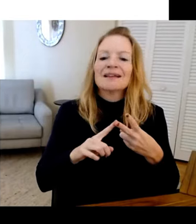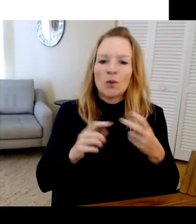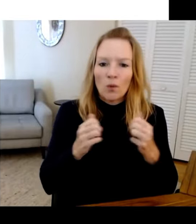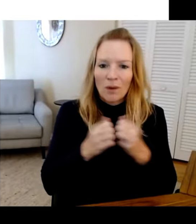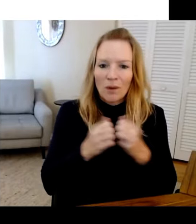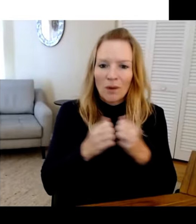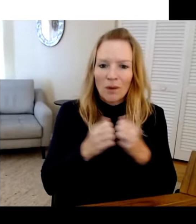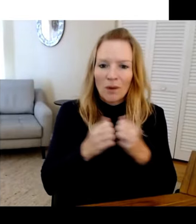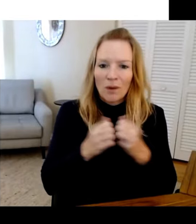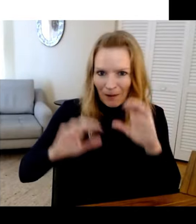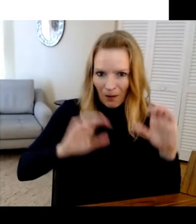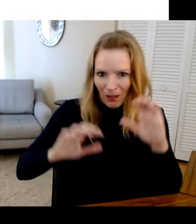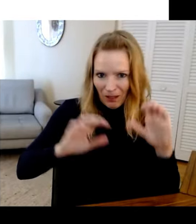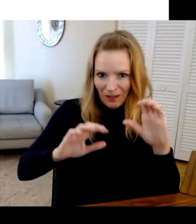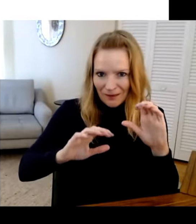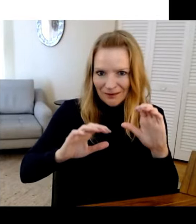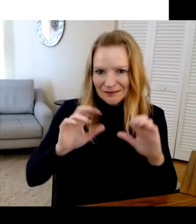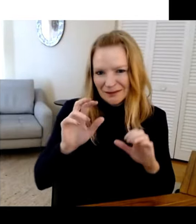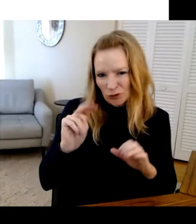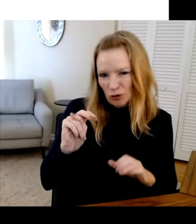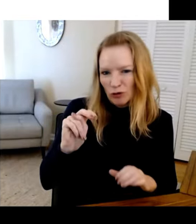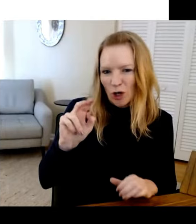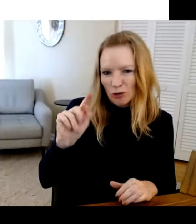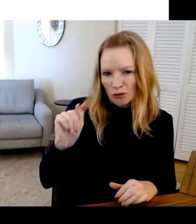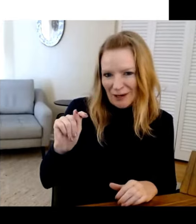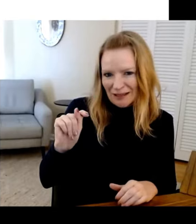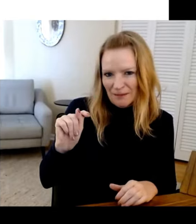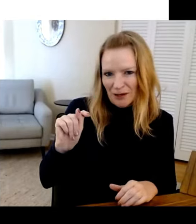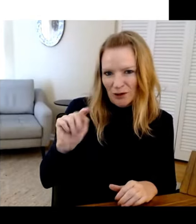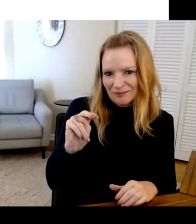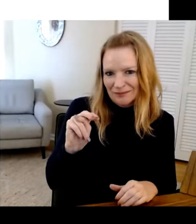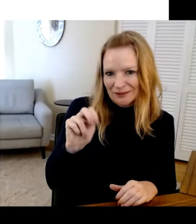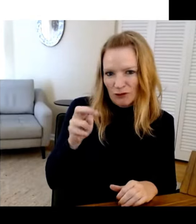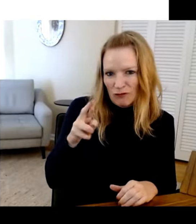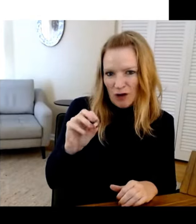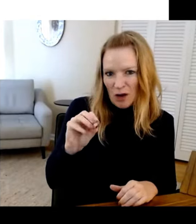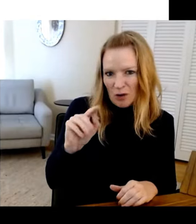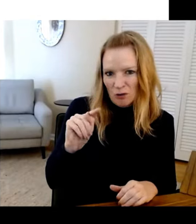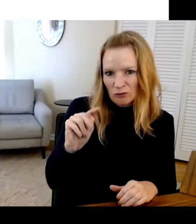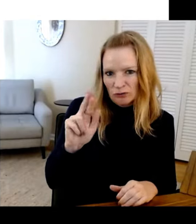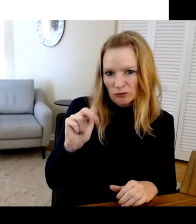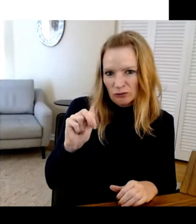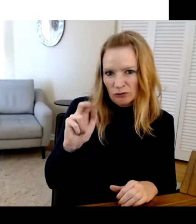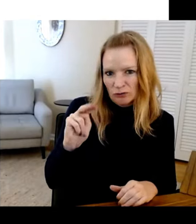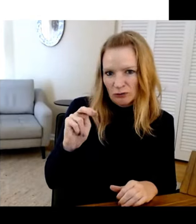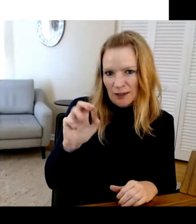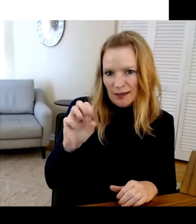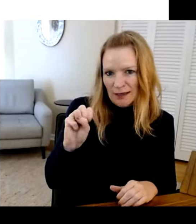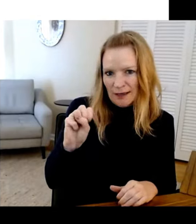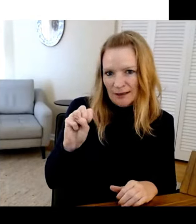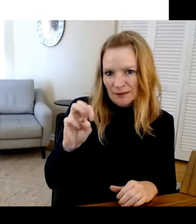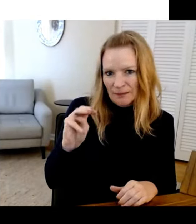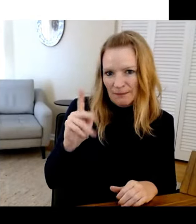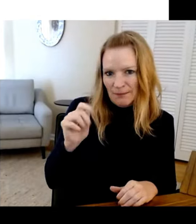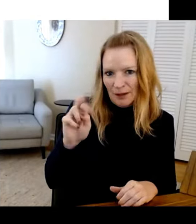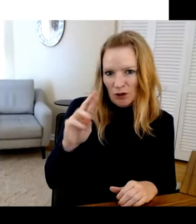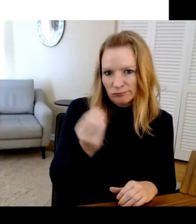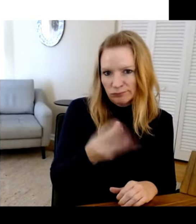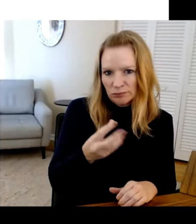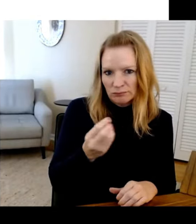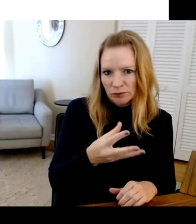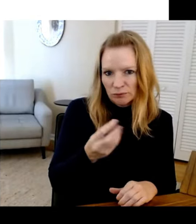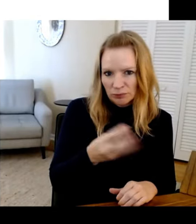operates is with chemicals, those neurotransmitters, those NTs